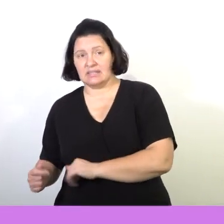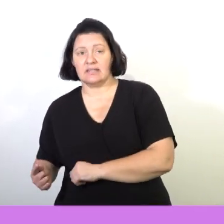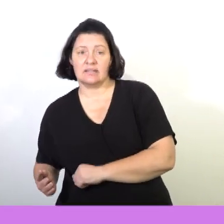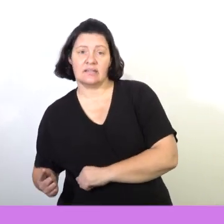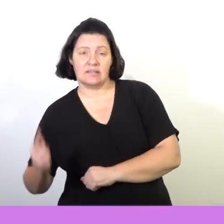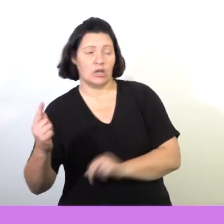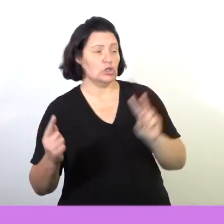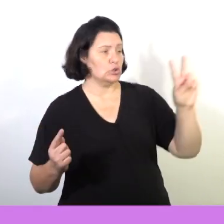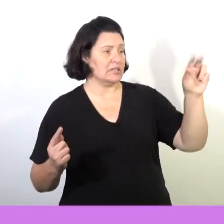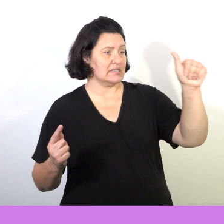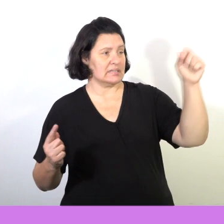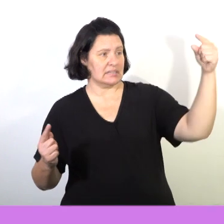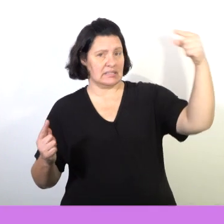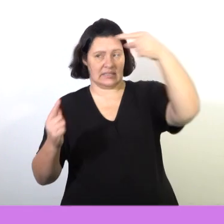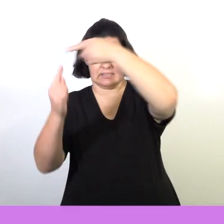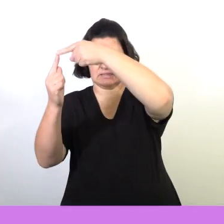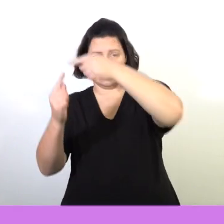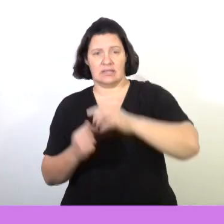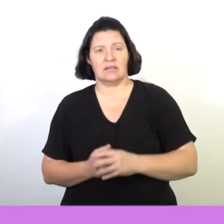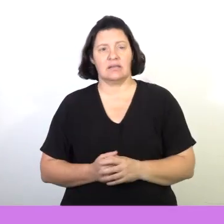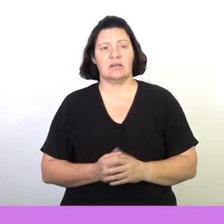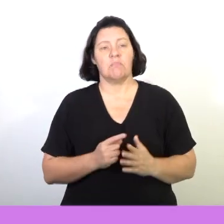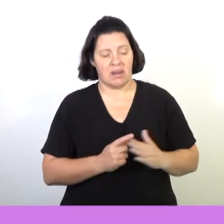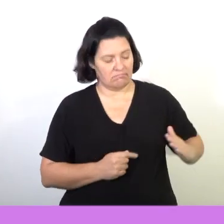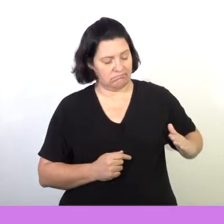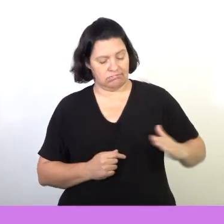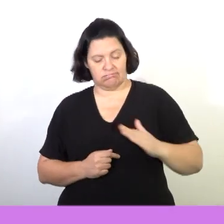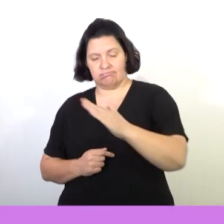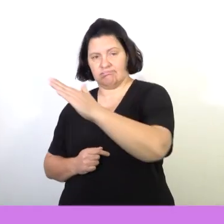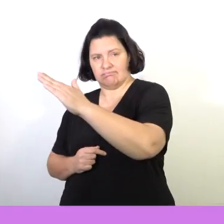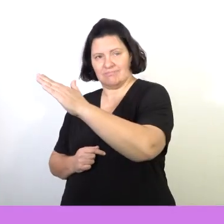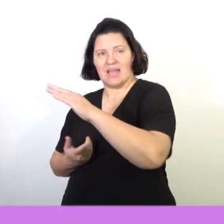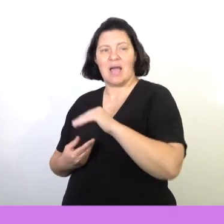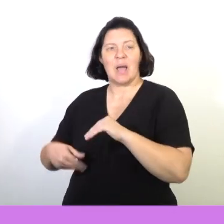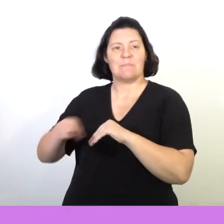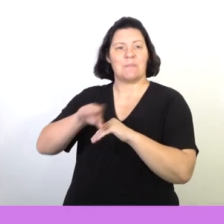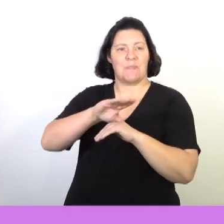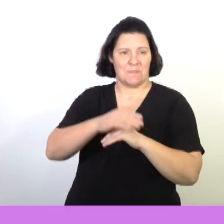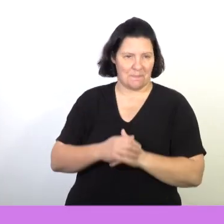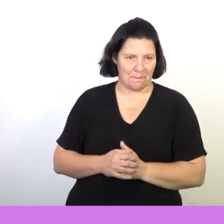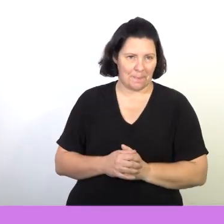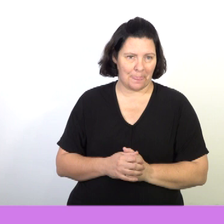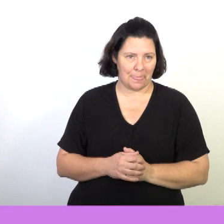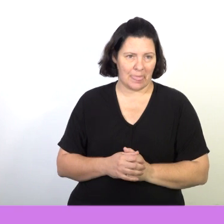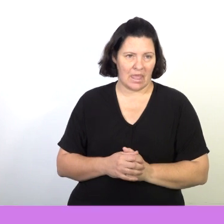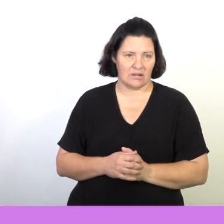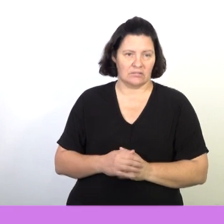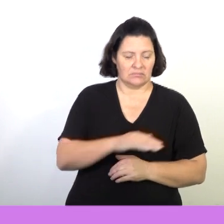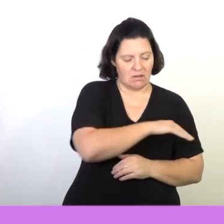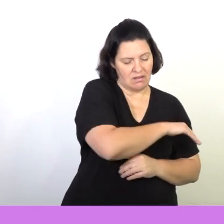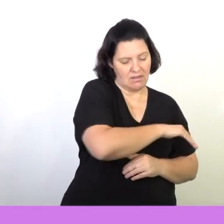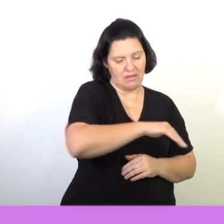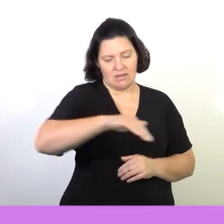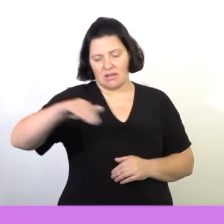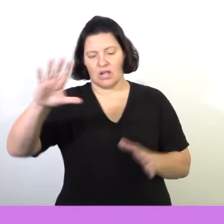is now 26 rand. You can even tell that it is increasing. Then we plot the coordinates.